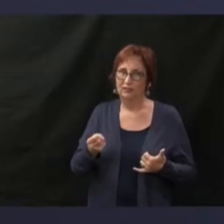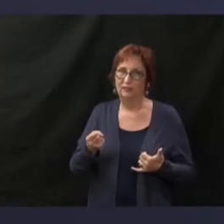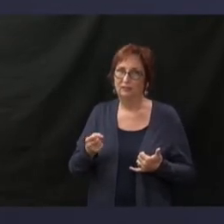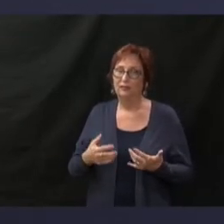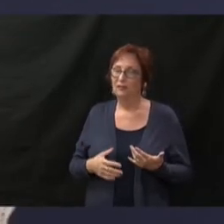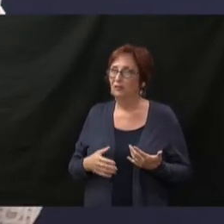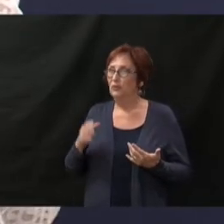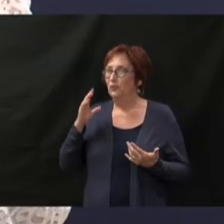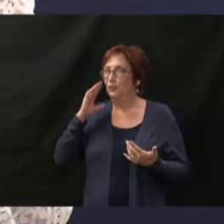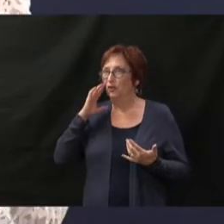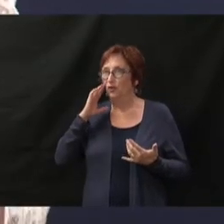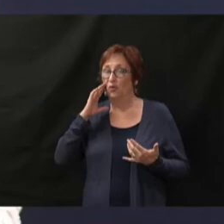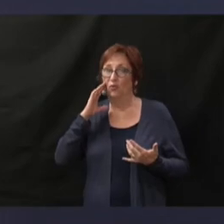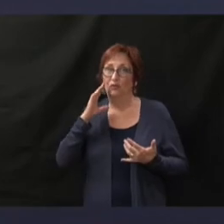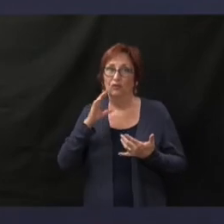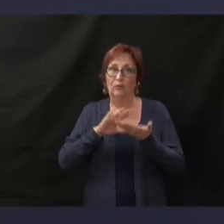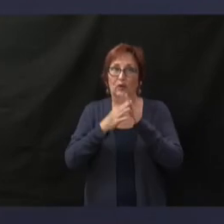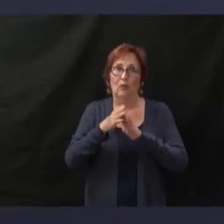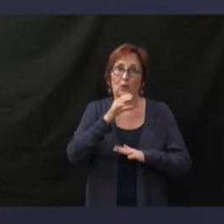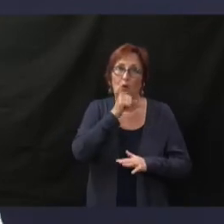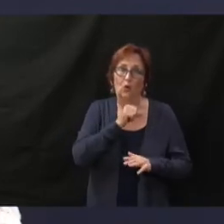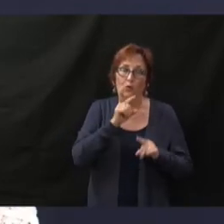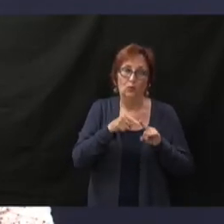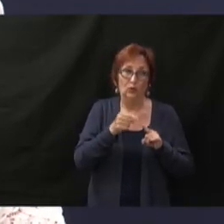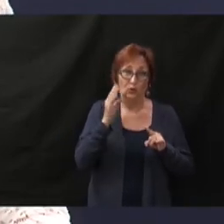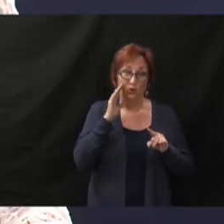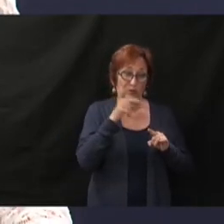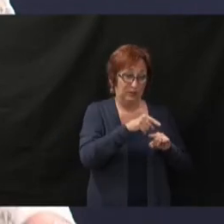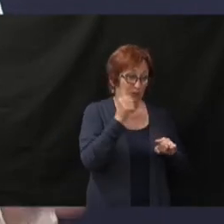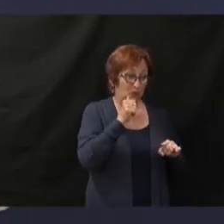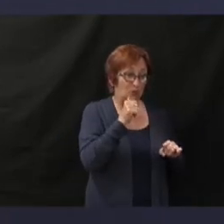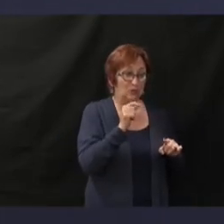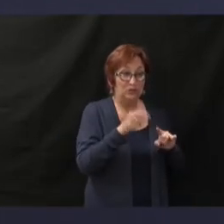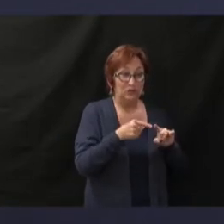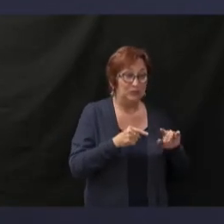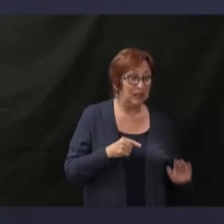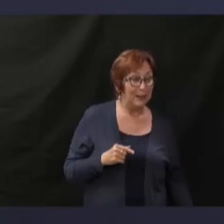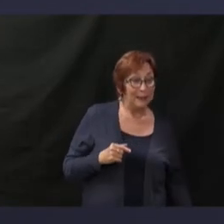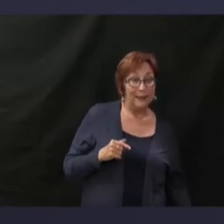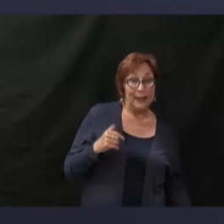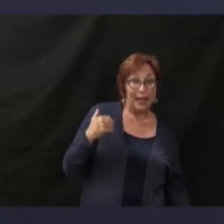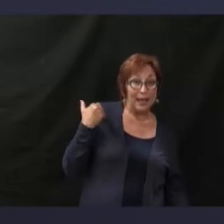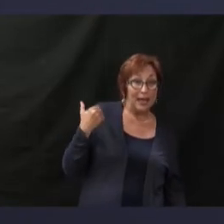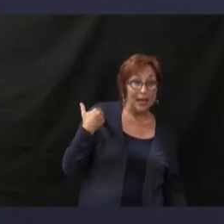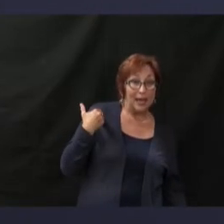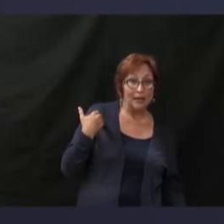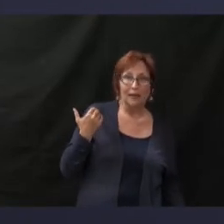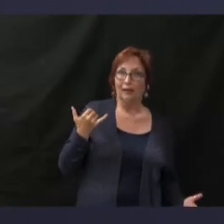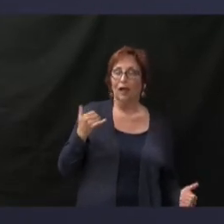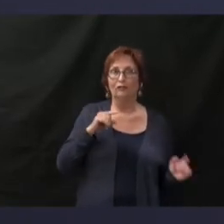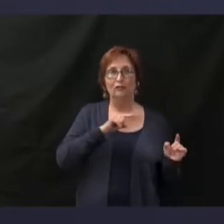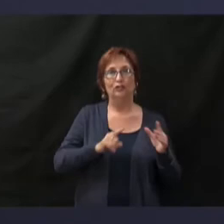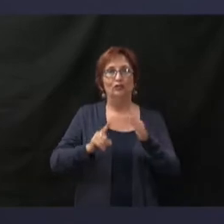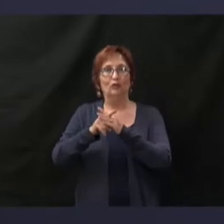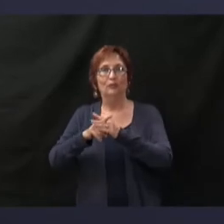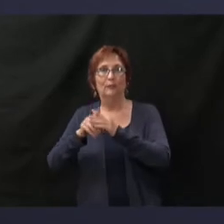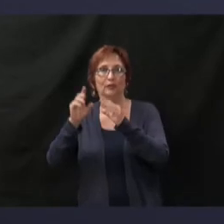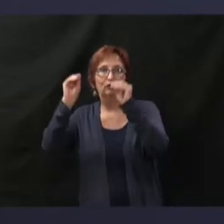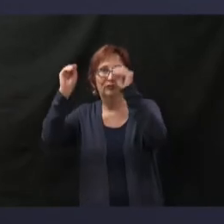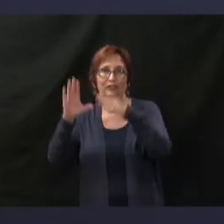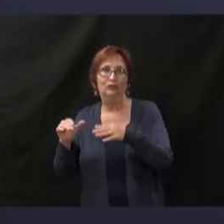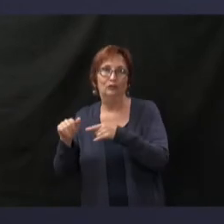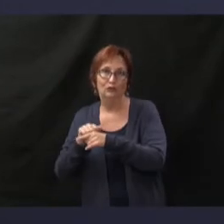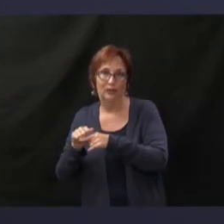kind of getting old when you knew this girl when she was this high and she comes to your teacher training. Maggie came to my